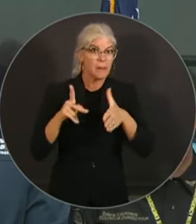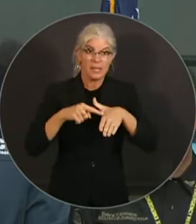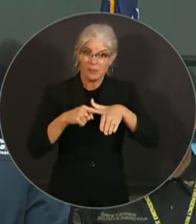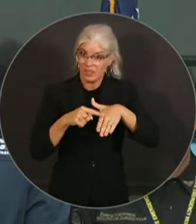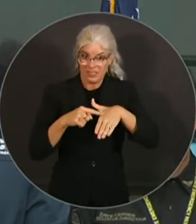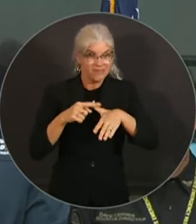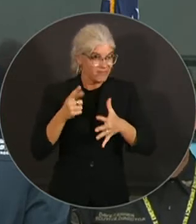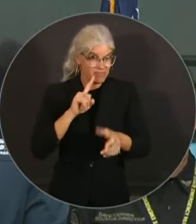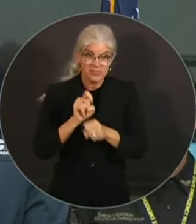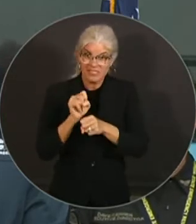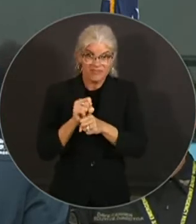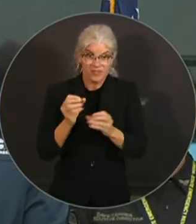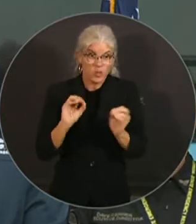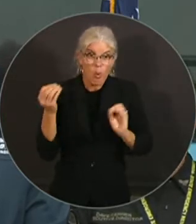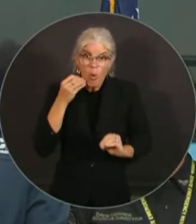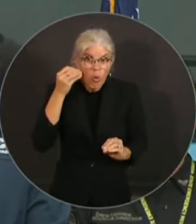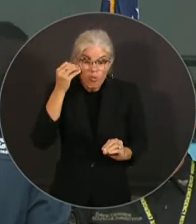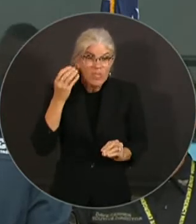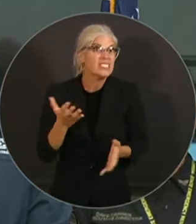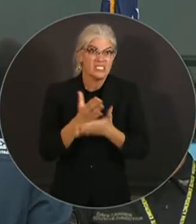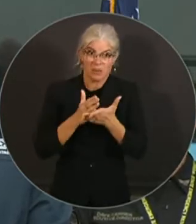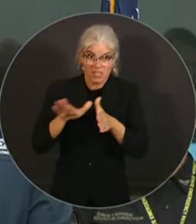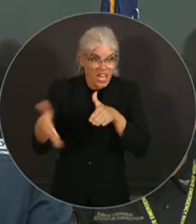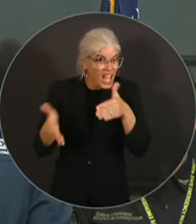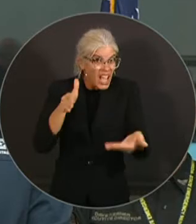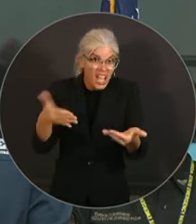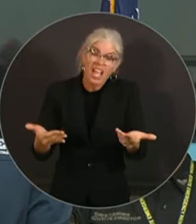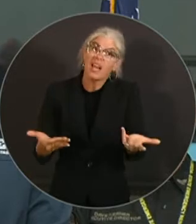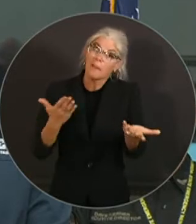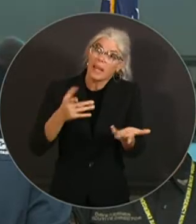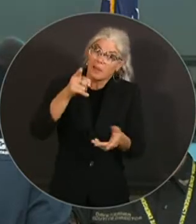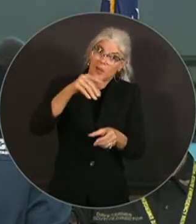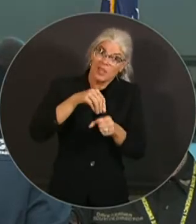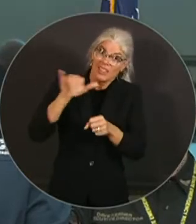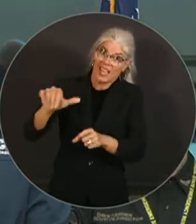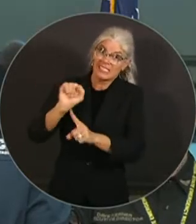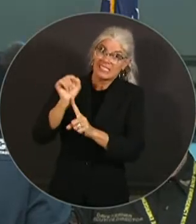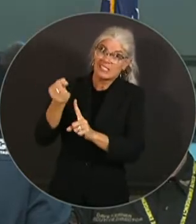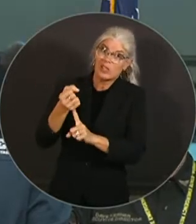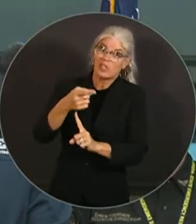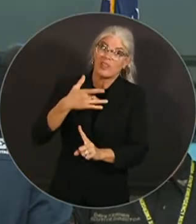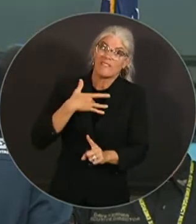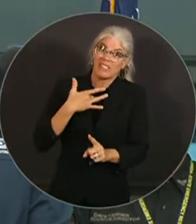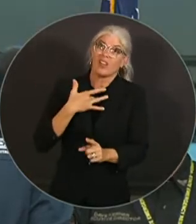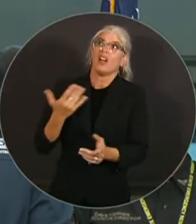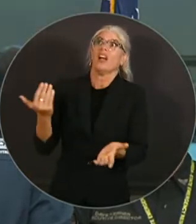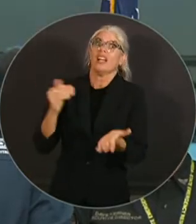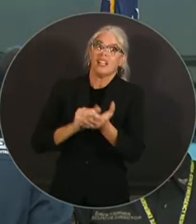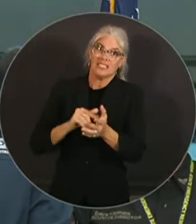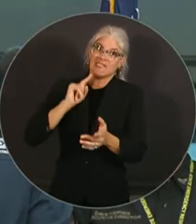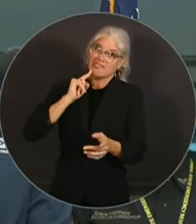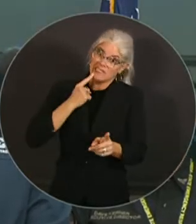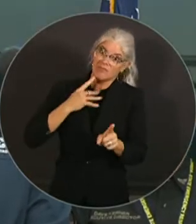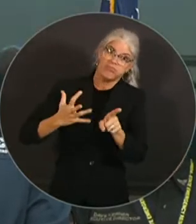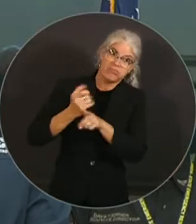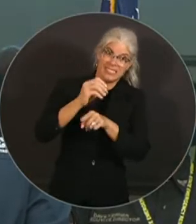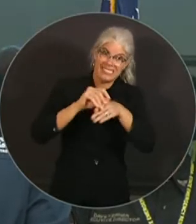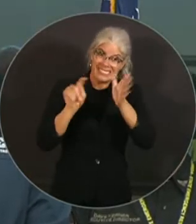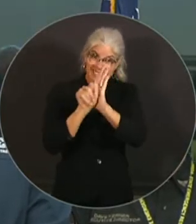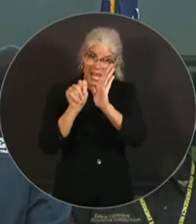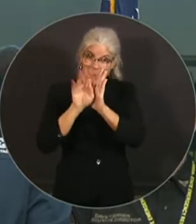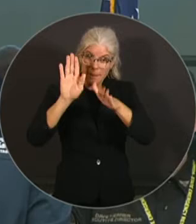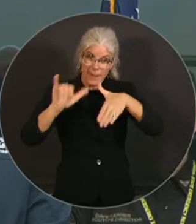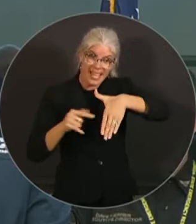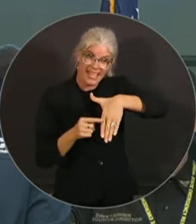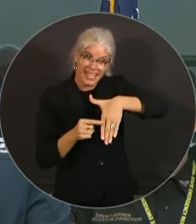had fatalities, and you may be in a situation where you're getting even more major impacts in the Tampa Bay area. So we're